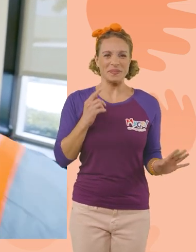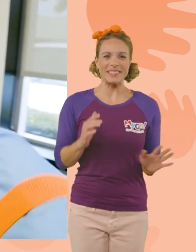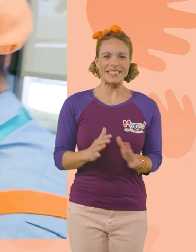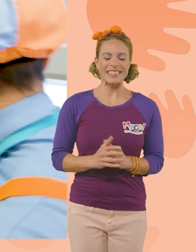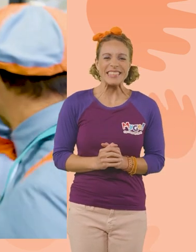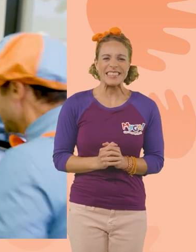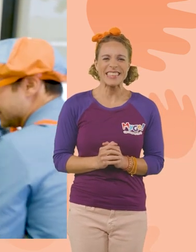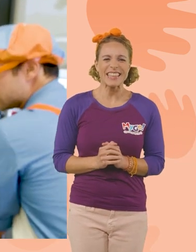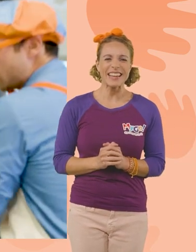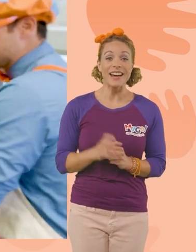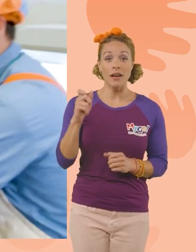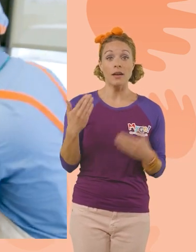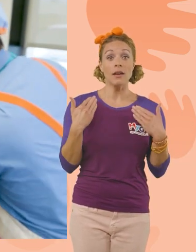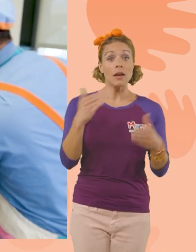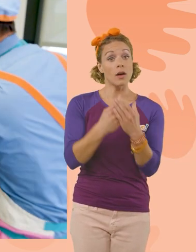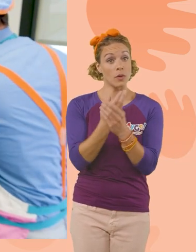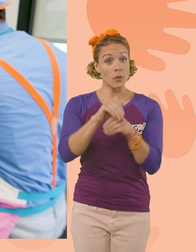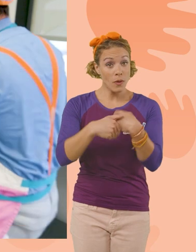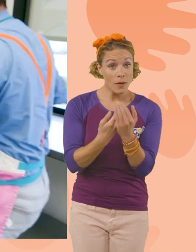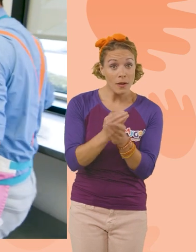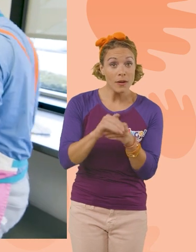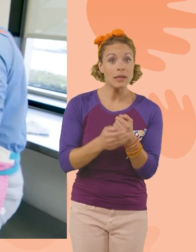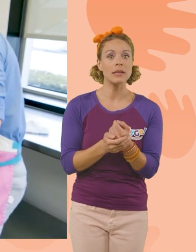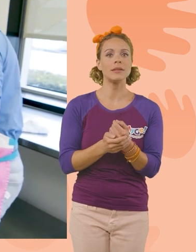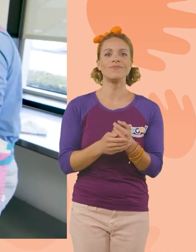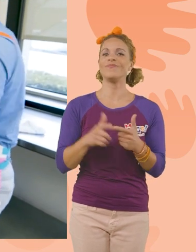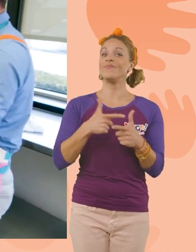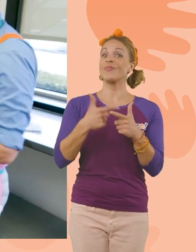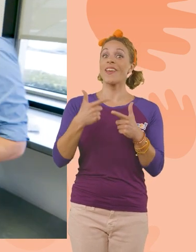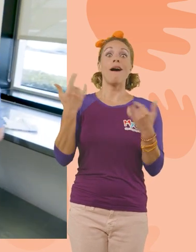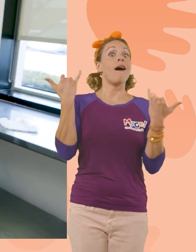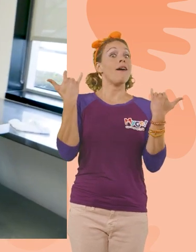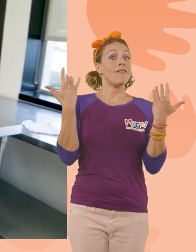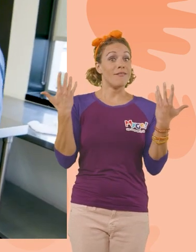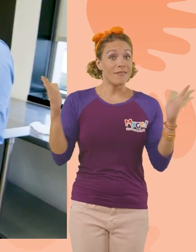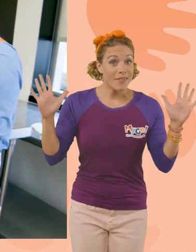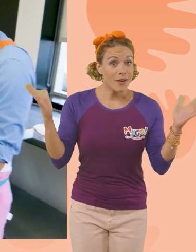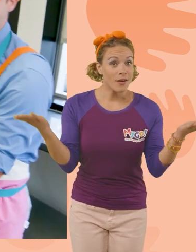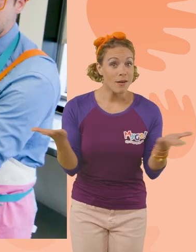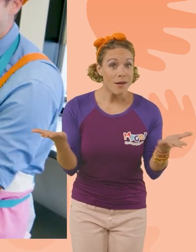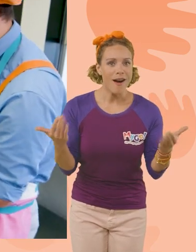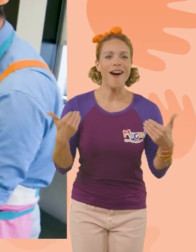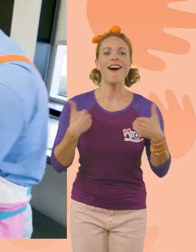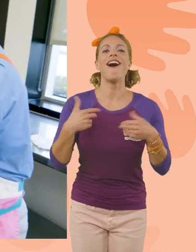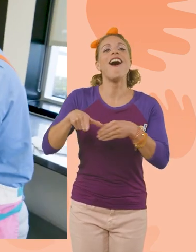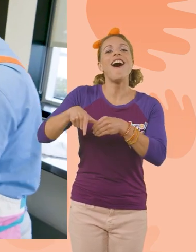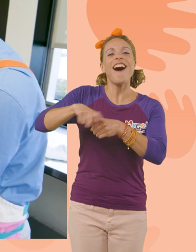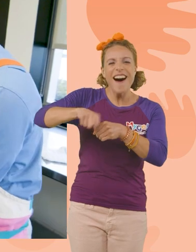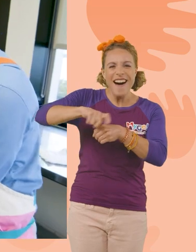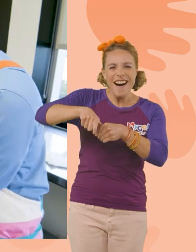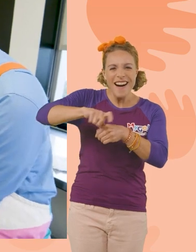That's sour. Okay, let's wash our hands. And then last but not least, we have a